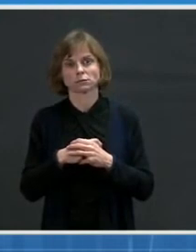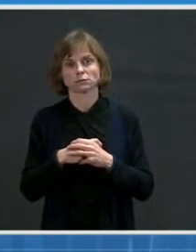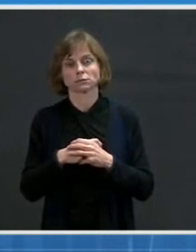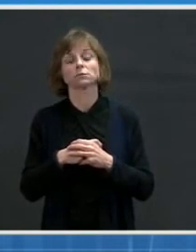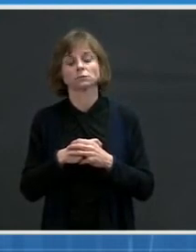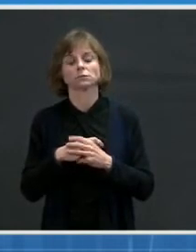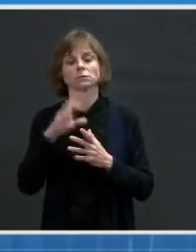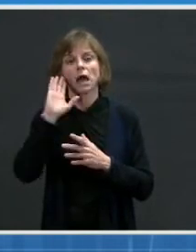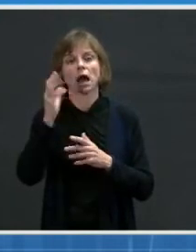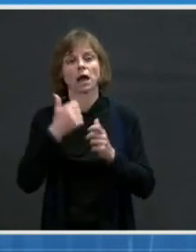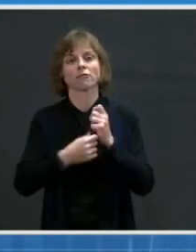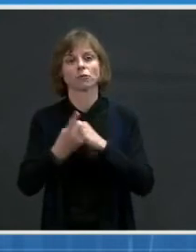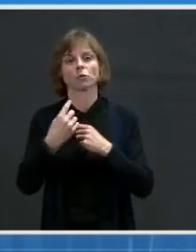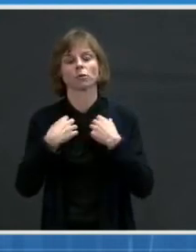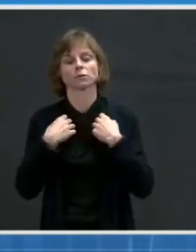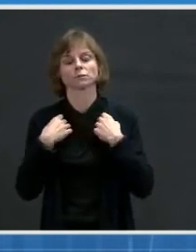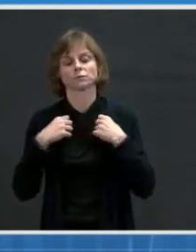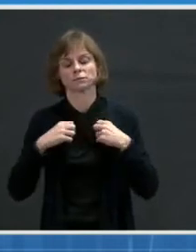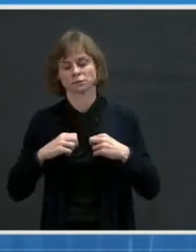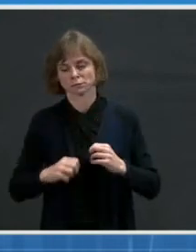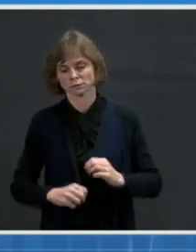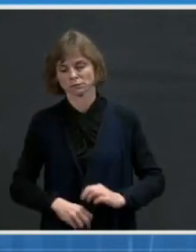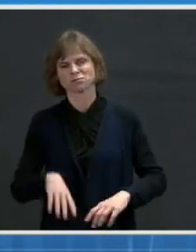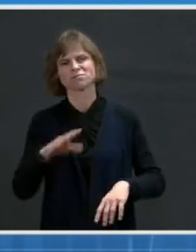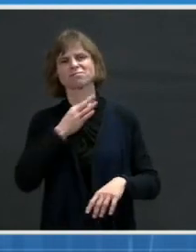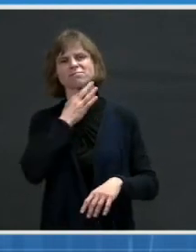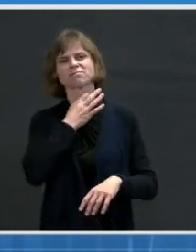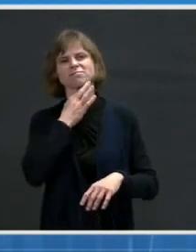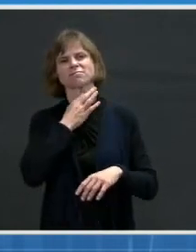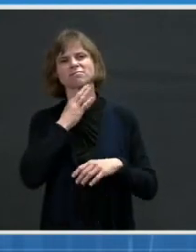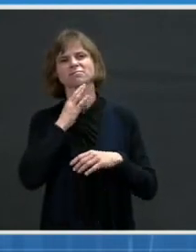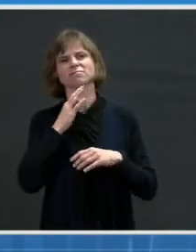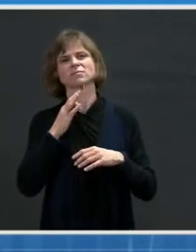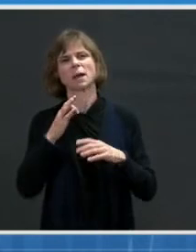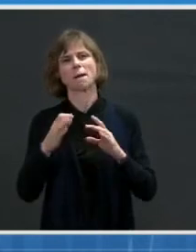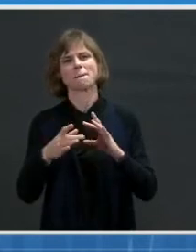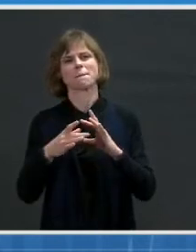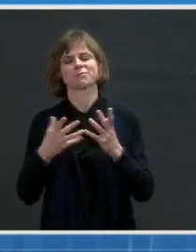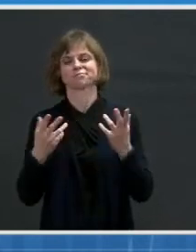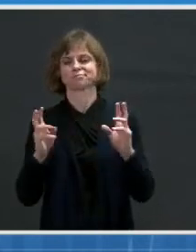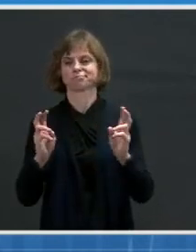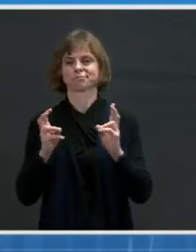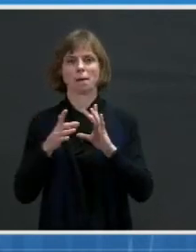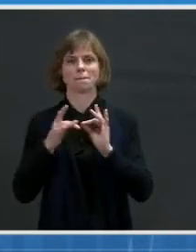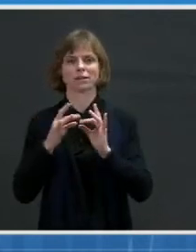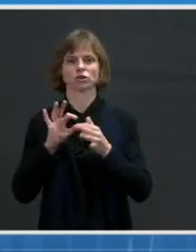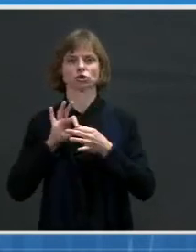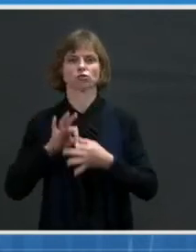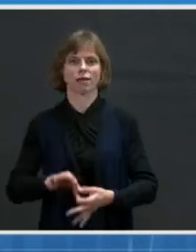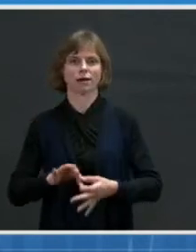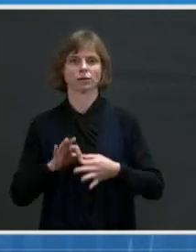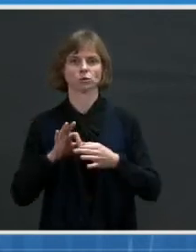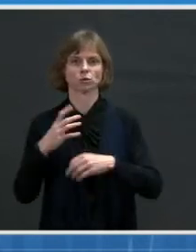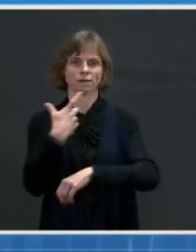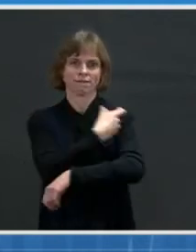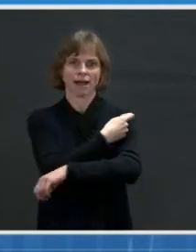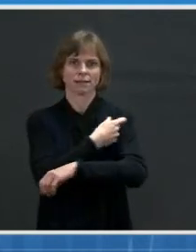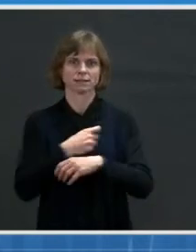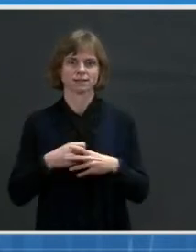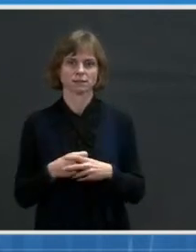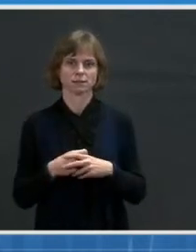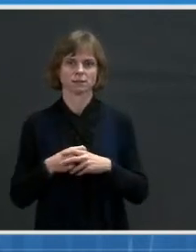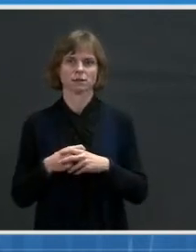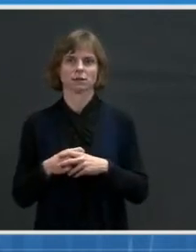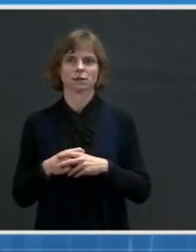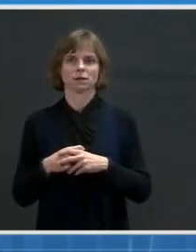Hi, everyone. I was interested in your thoughts on the messaging around the vaccines. There's a lot of conversation about how you